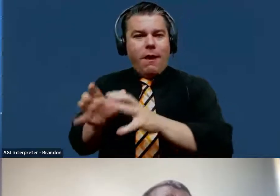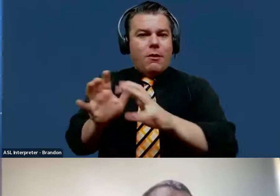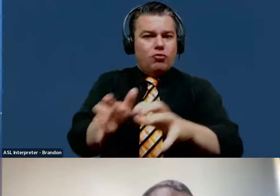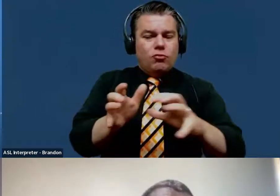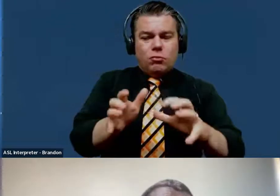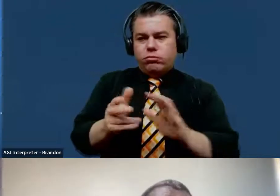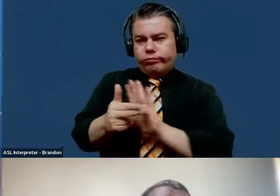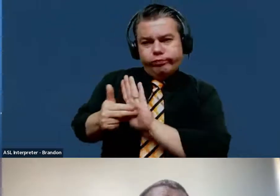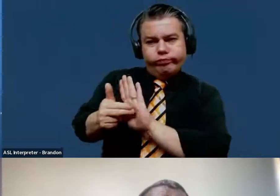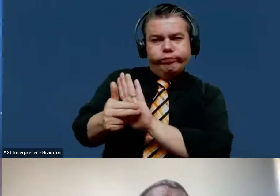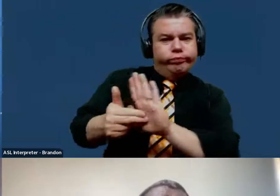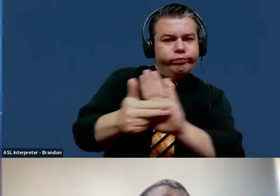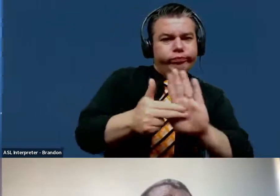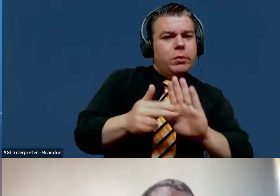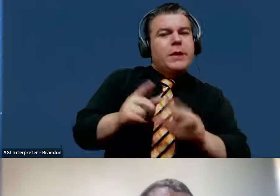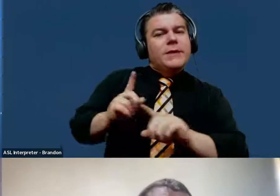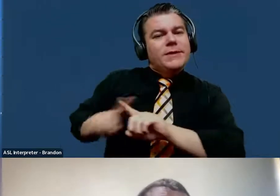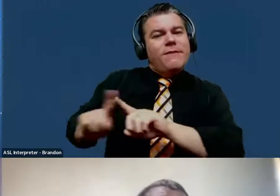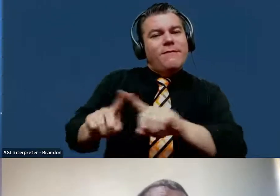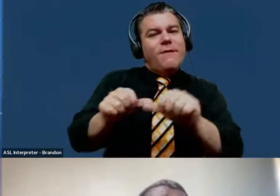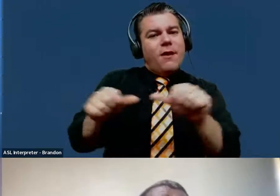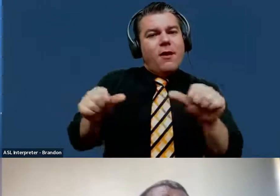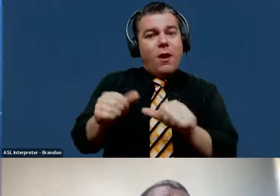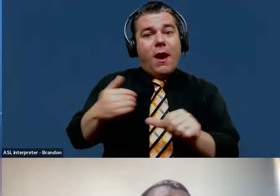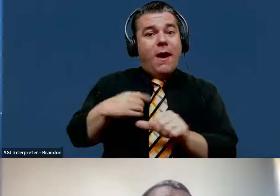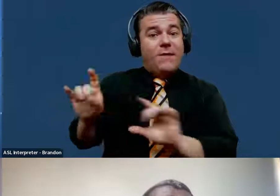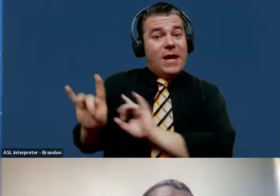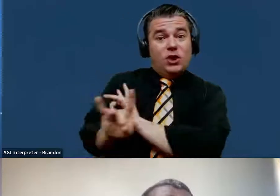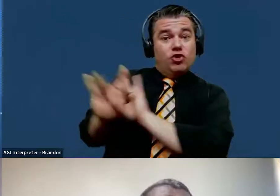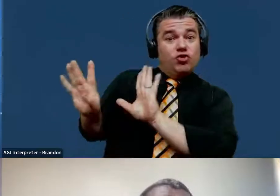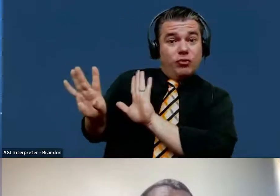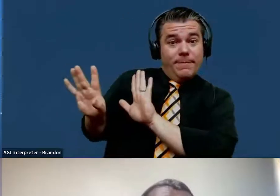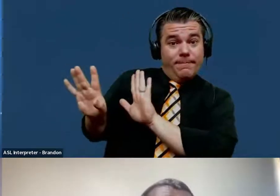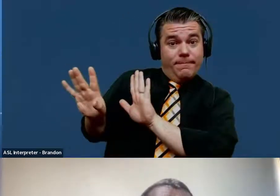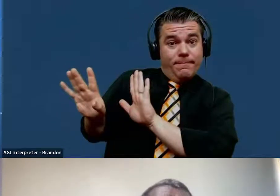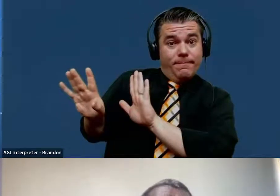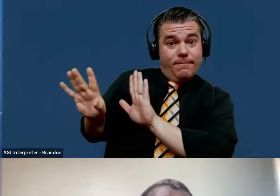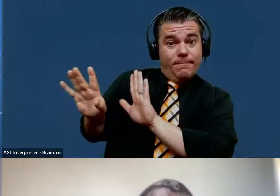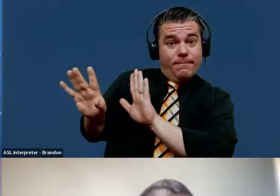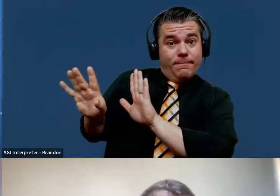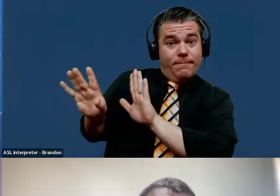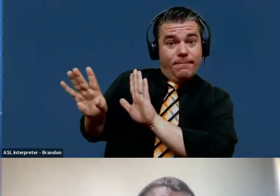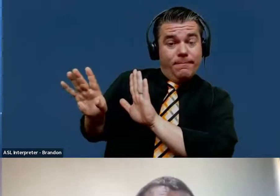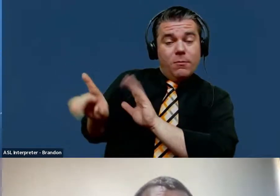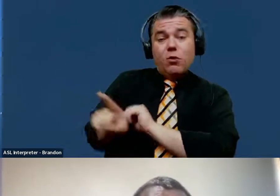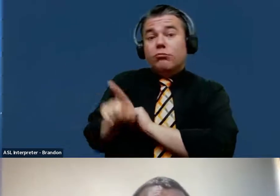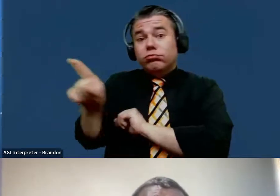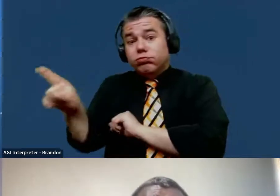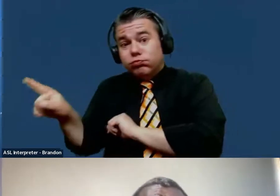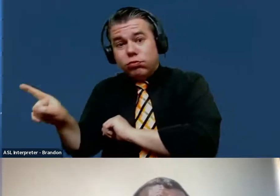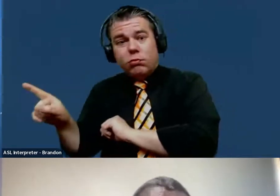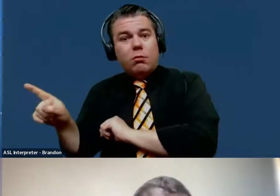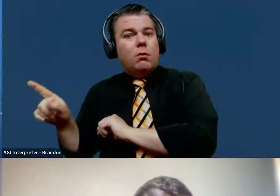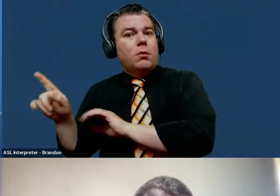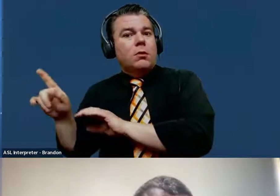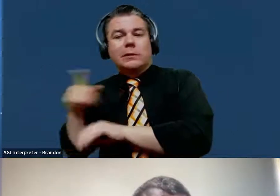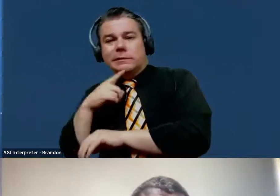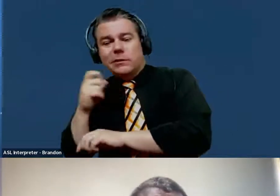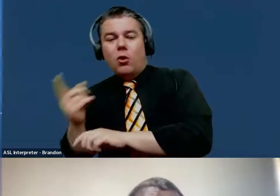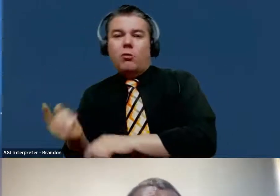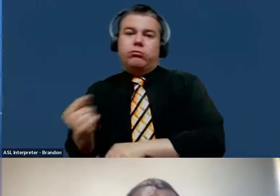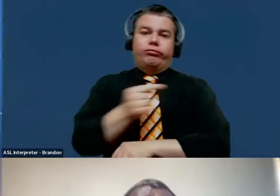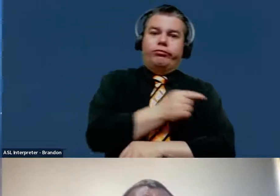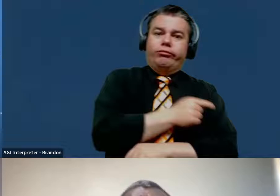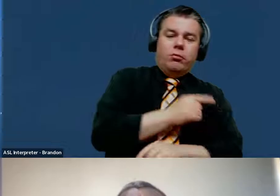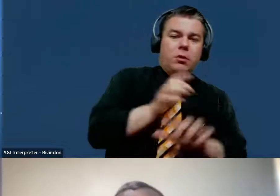different area who have the extreme and be able to develop very nice adaptation